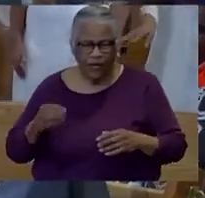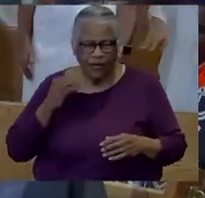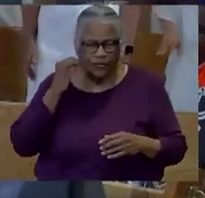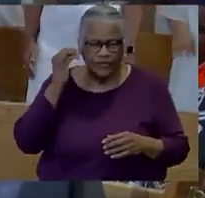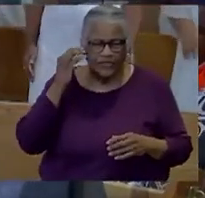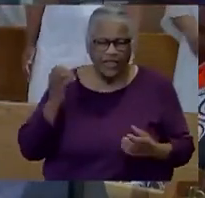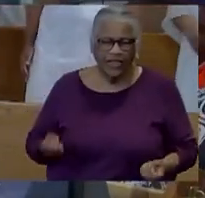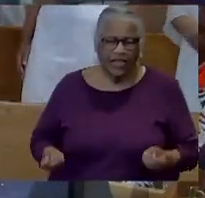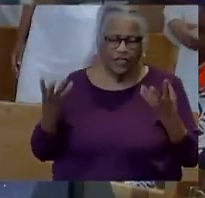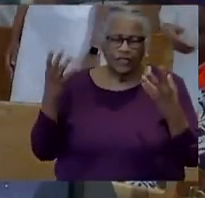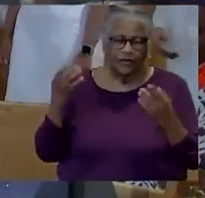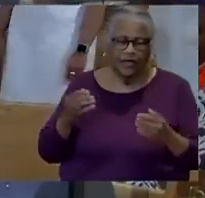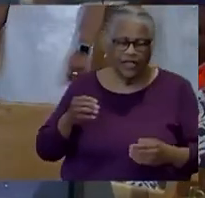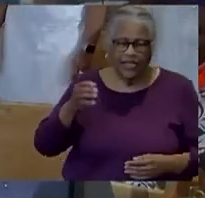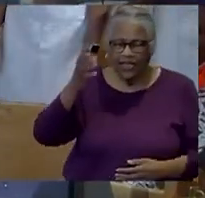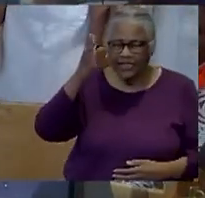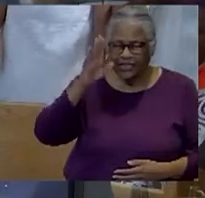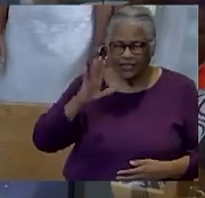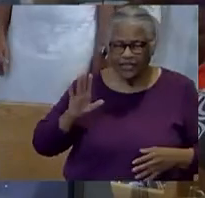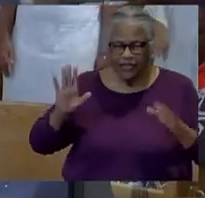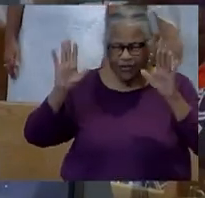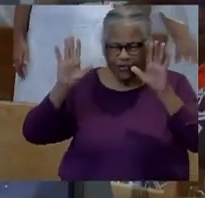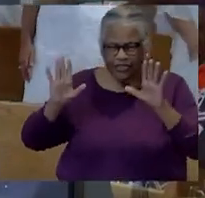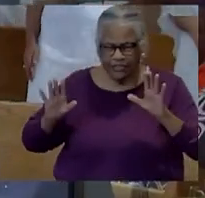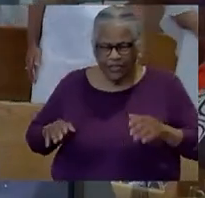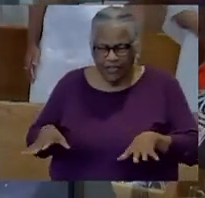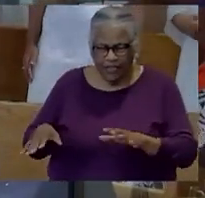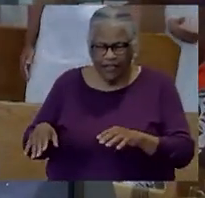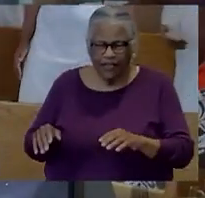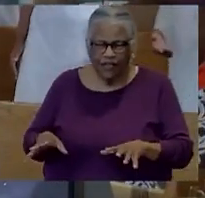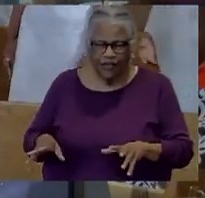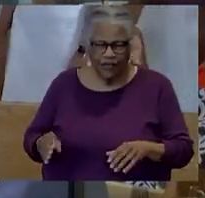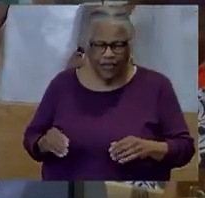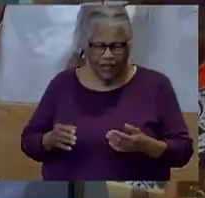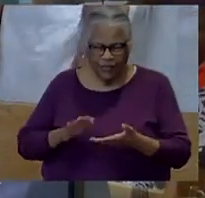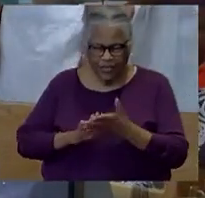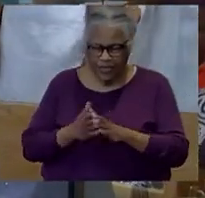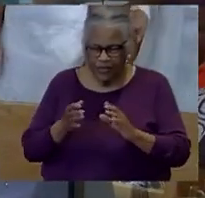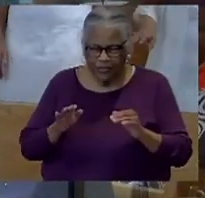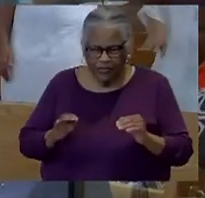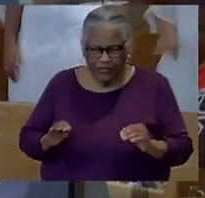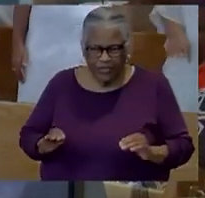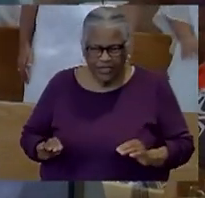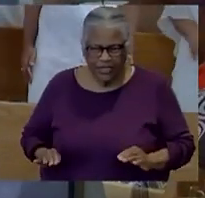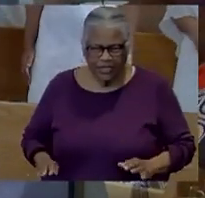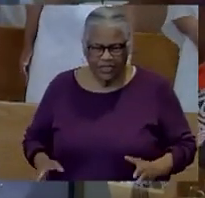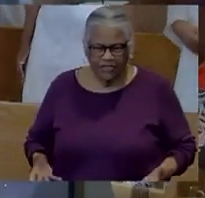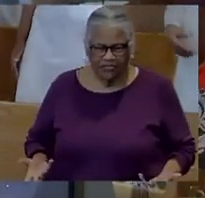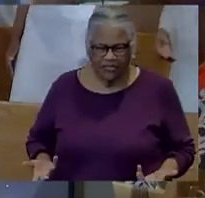homes? How many greats have become the least